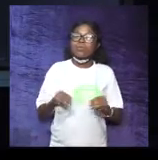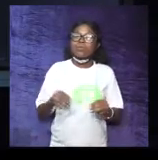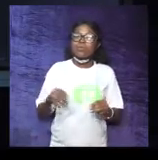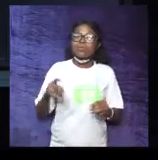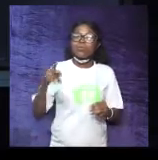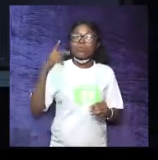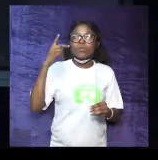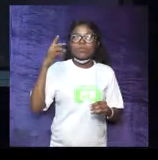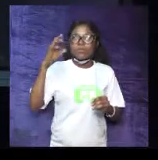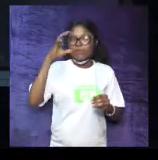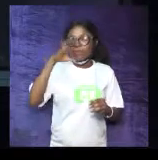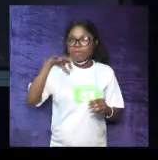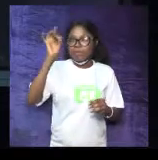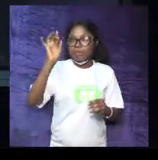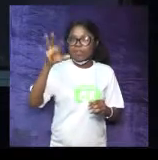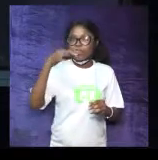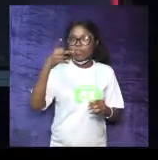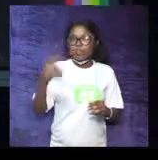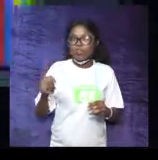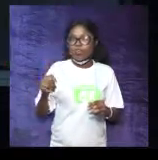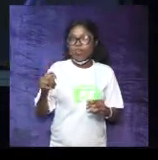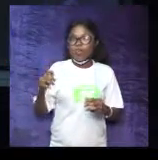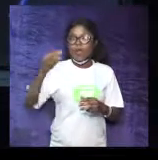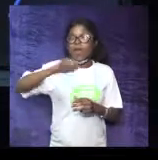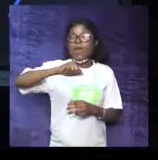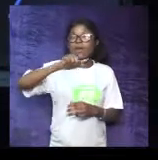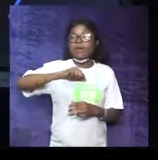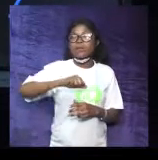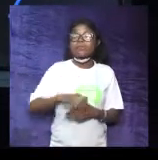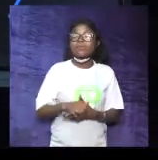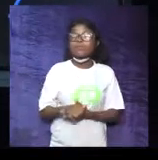your corresponding angle.